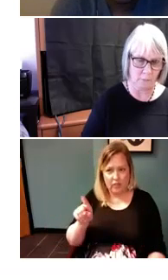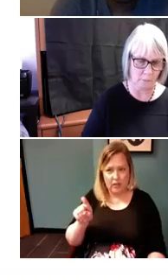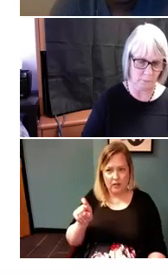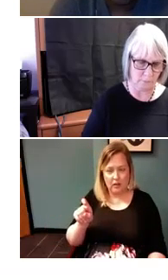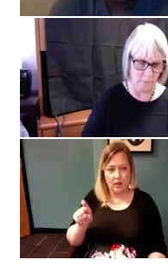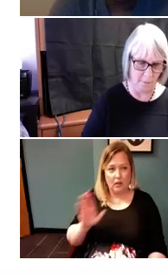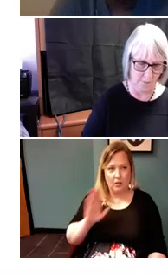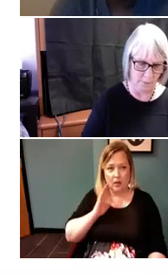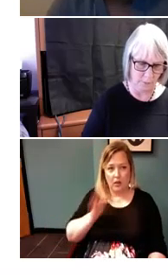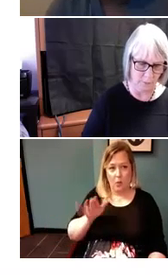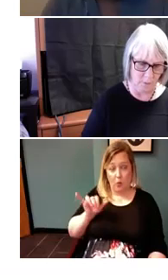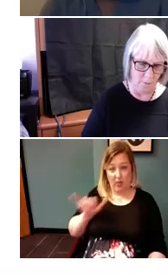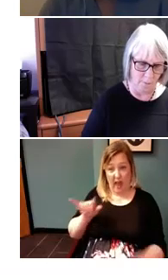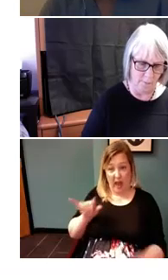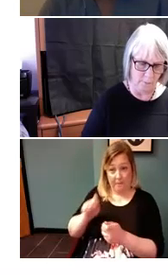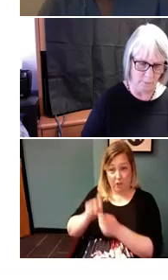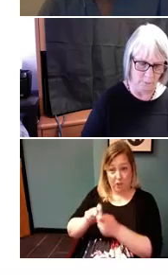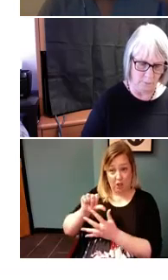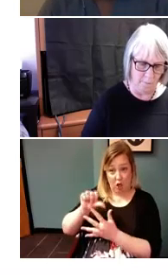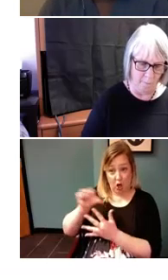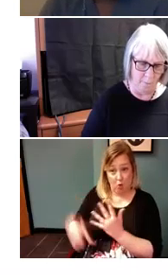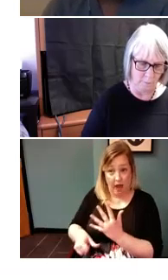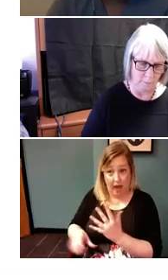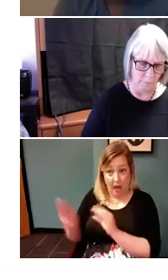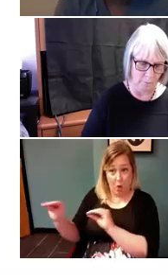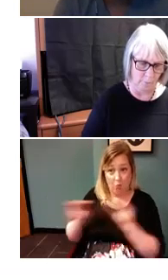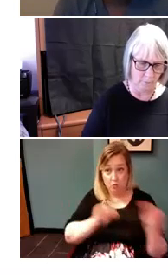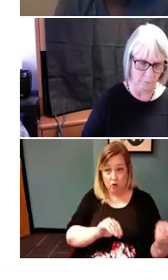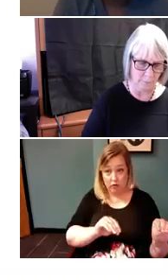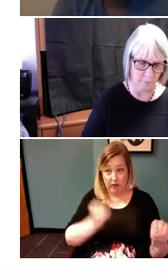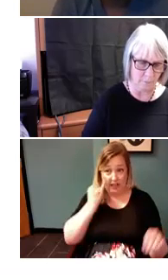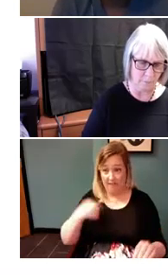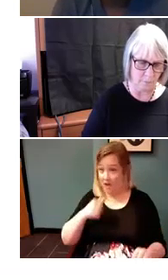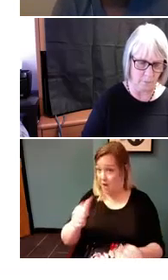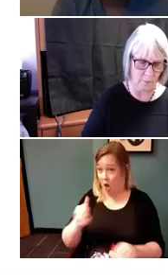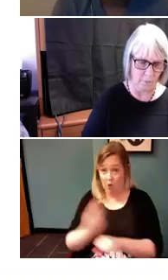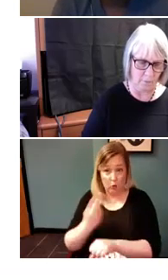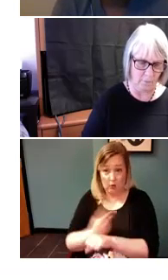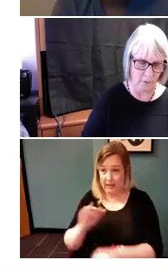this particular array get removed if I'm not using it.